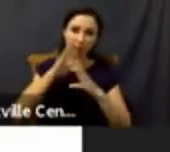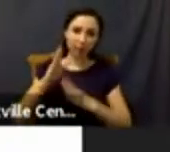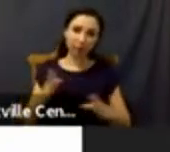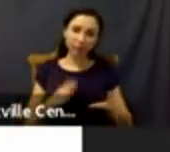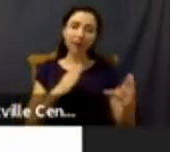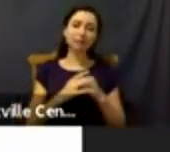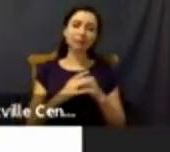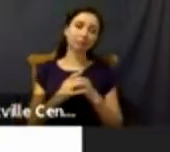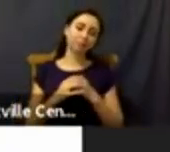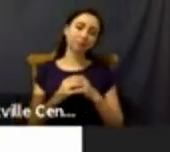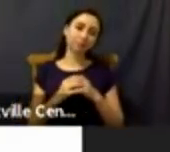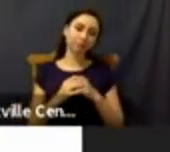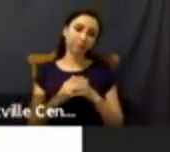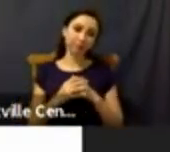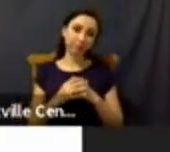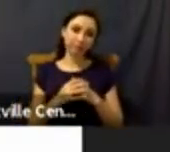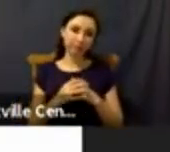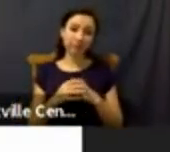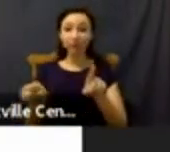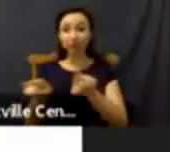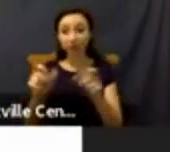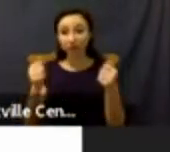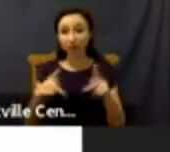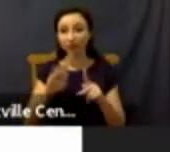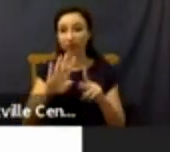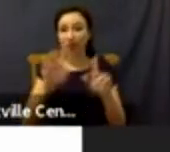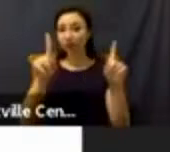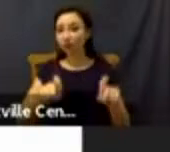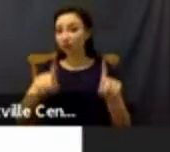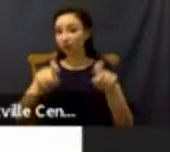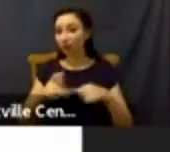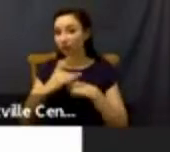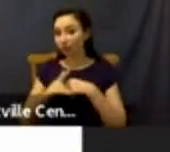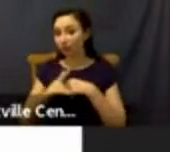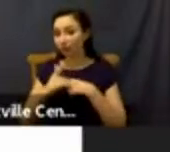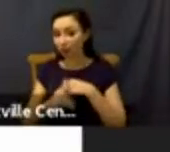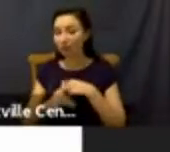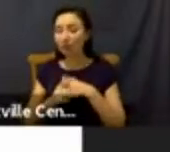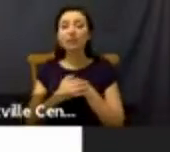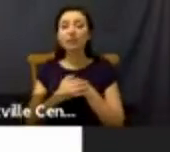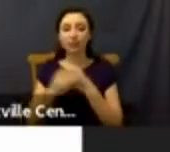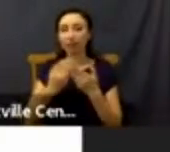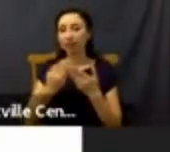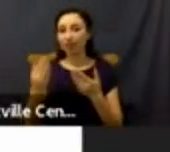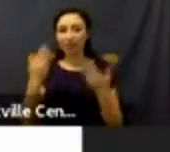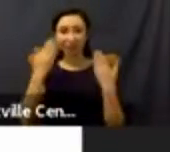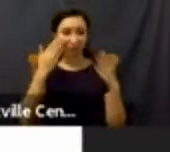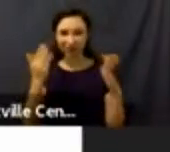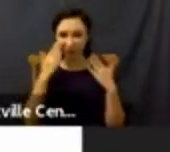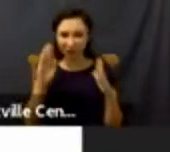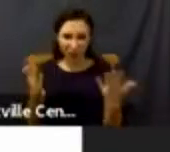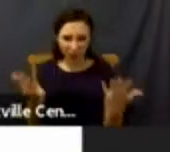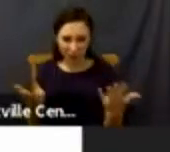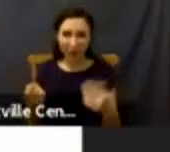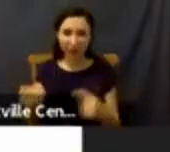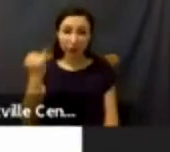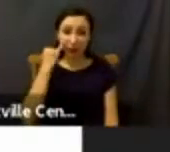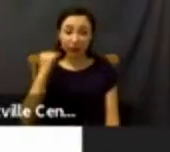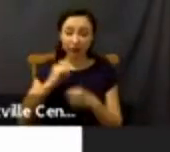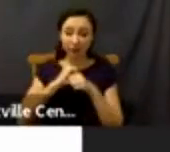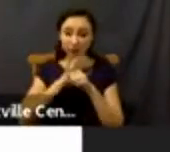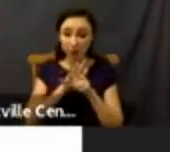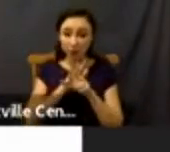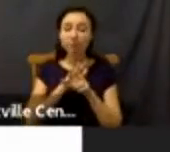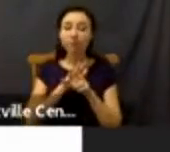for, you know, some variability with testing availability, and then the things that we just don't know. So if COVID volume in